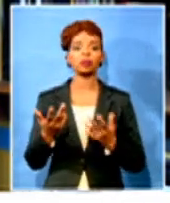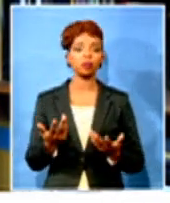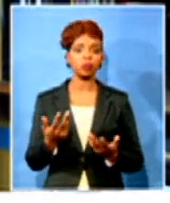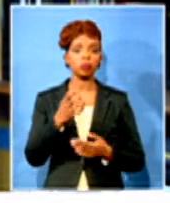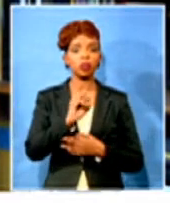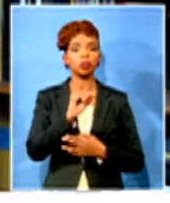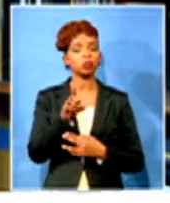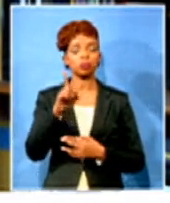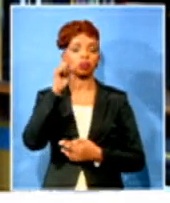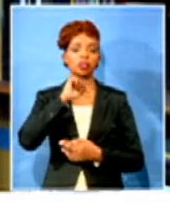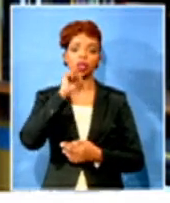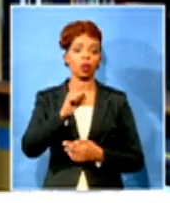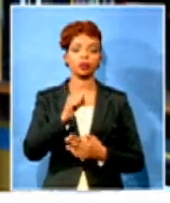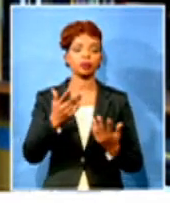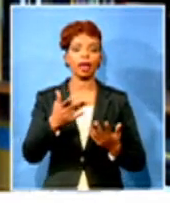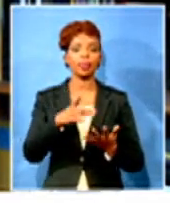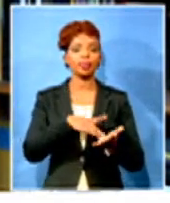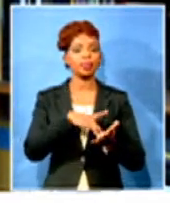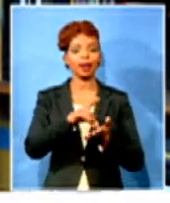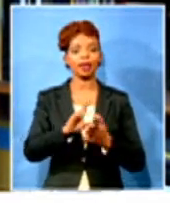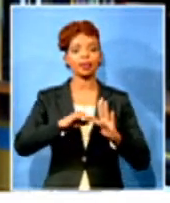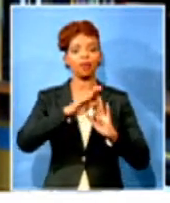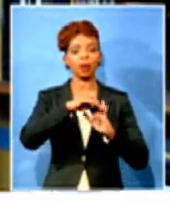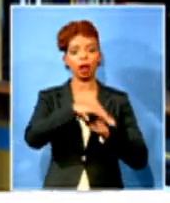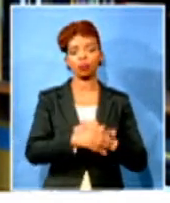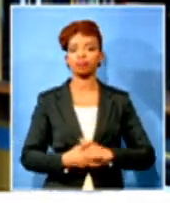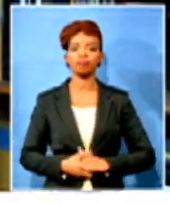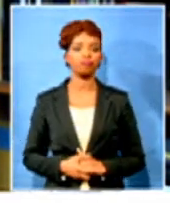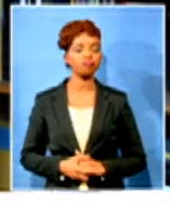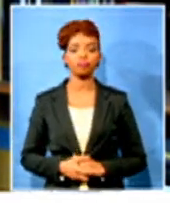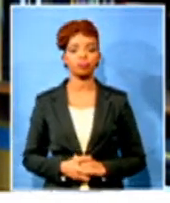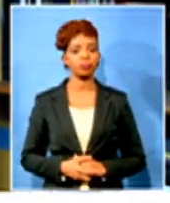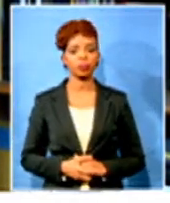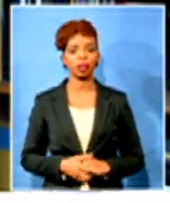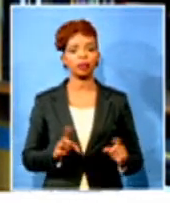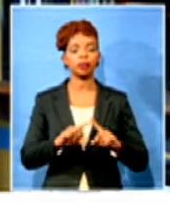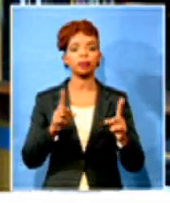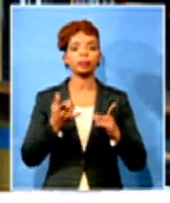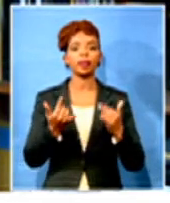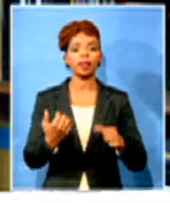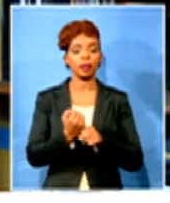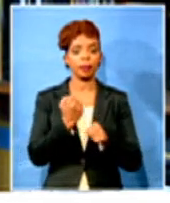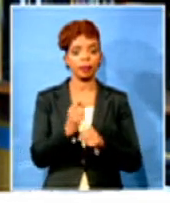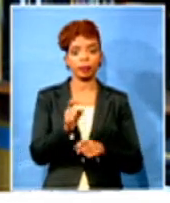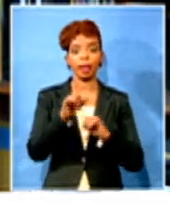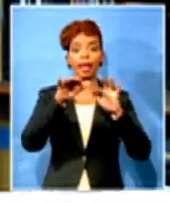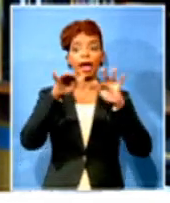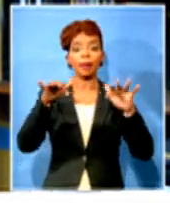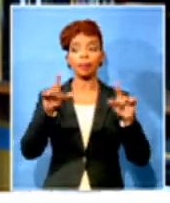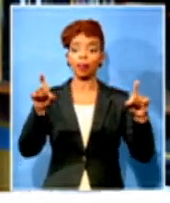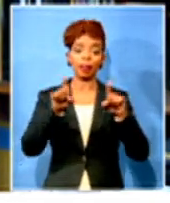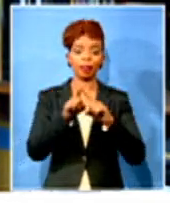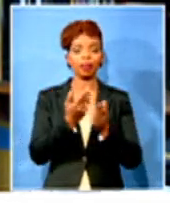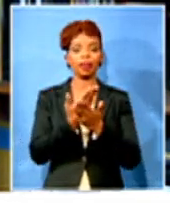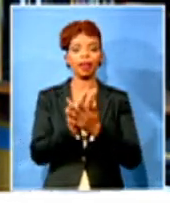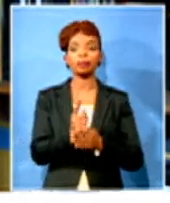cash flow there. And that meant that people weren't able to pay taxes, pay as you go. People